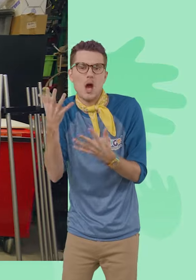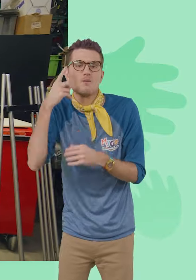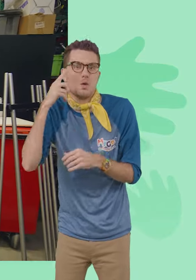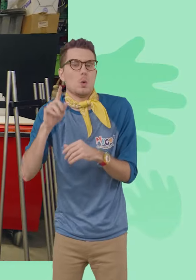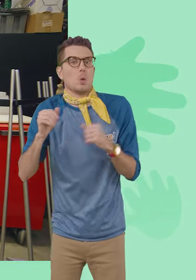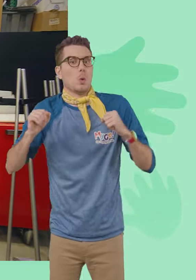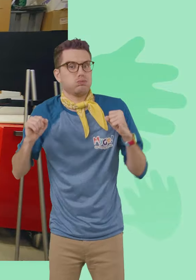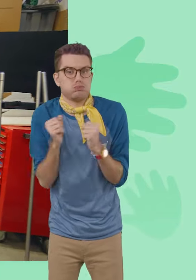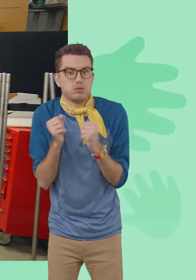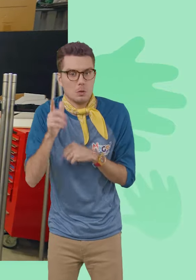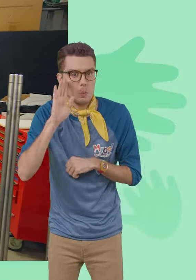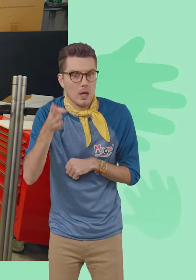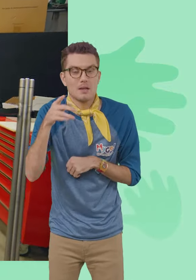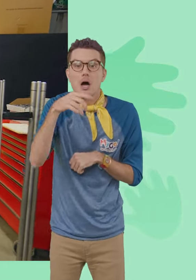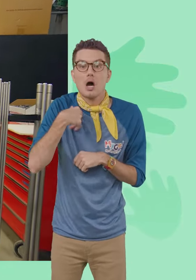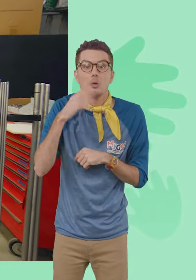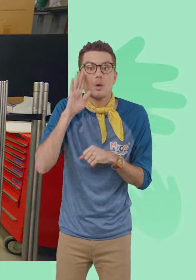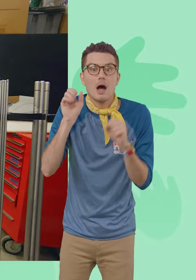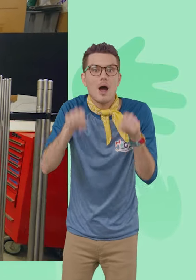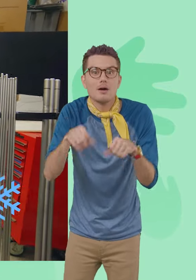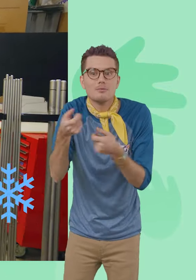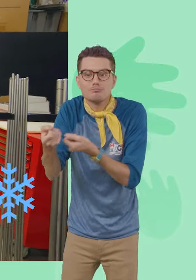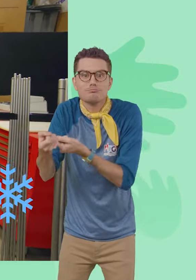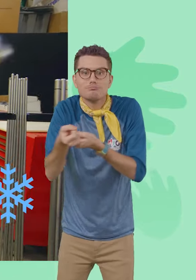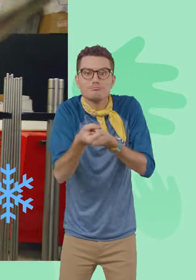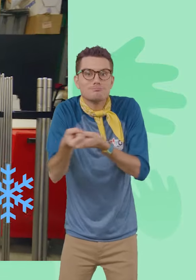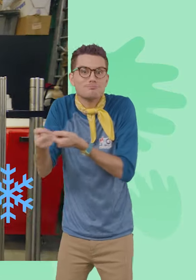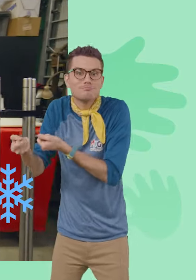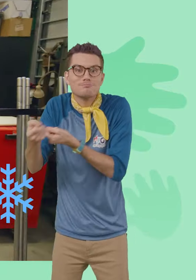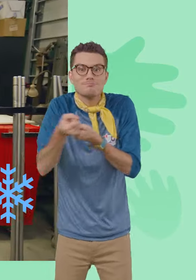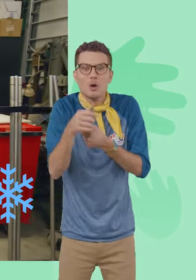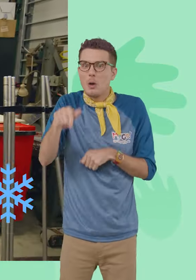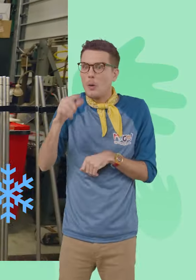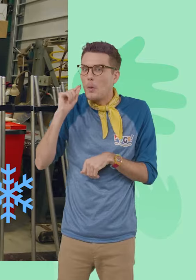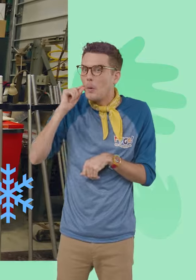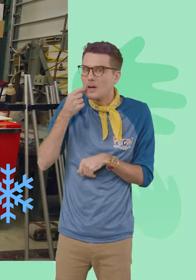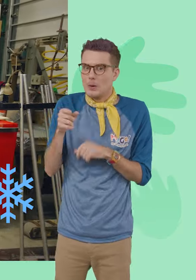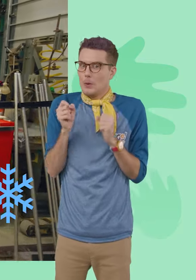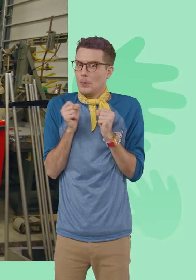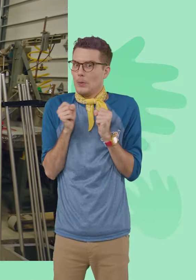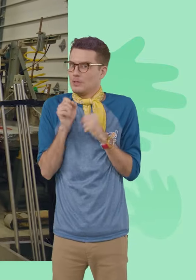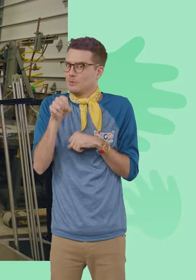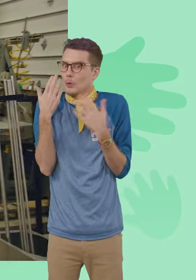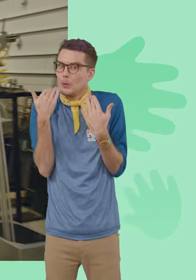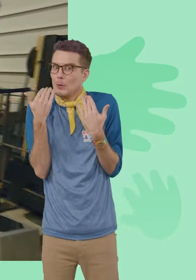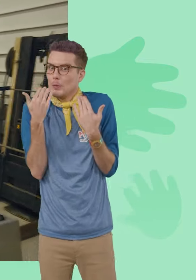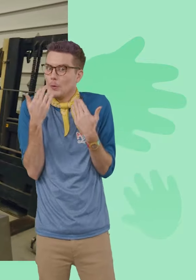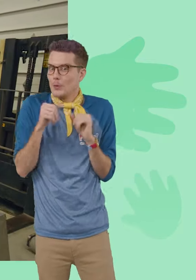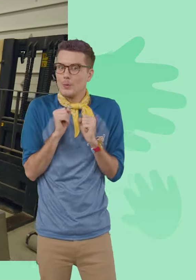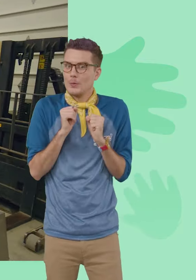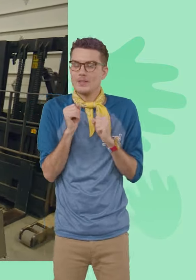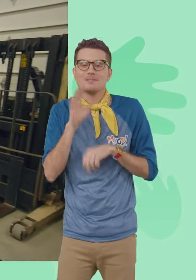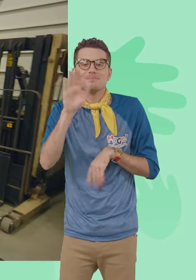out. These are used and they are very cold. And that's why I am able to handle these.